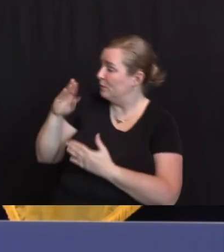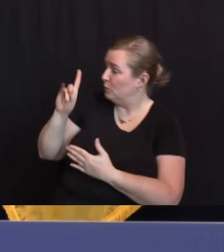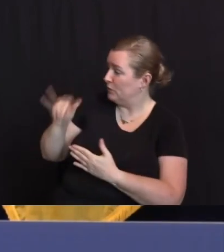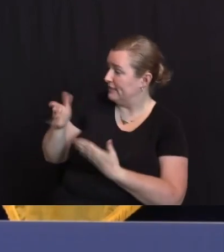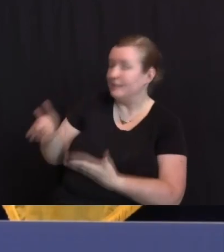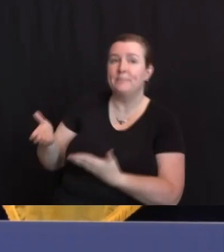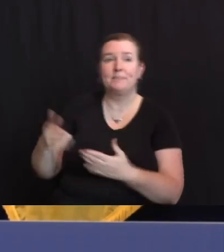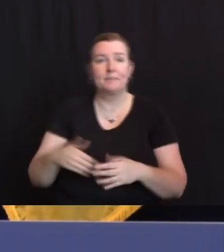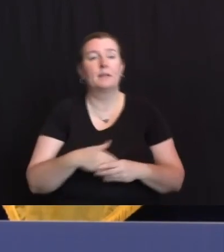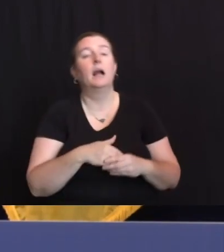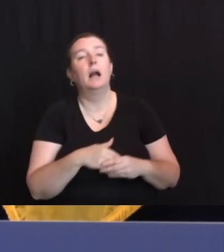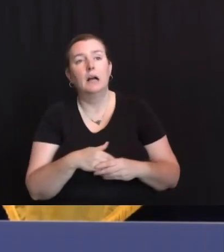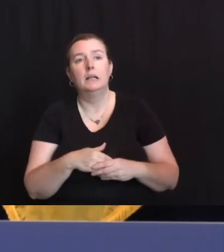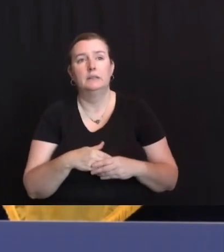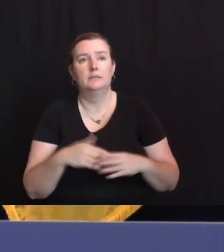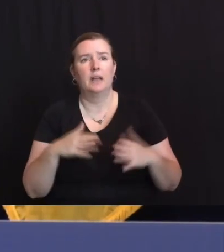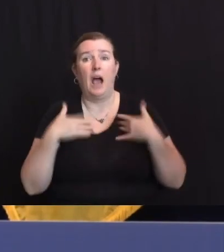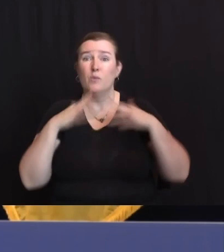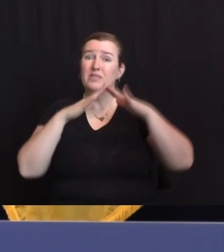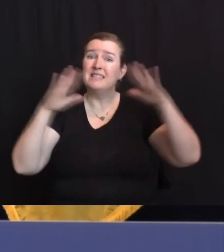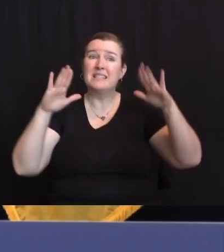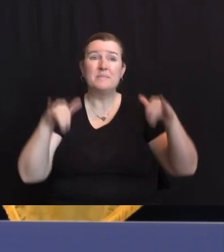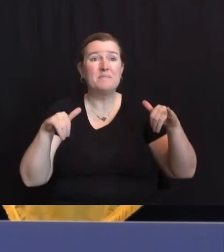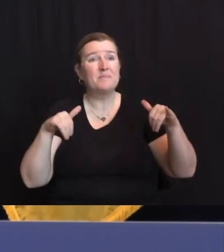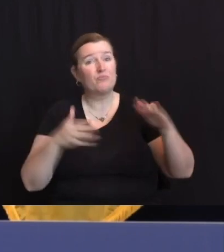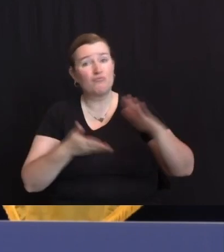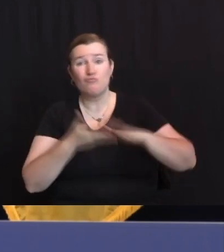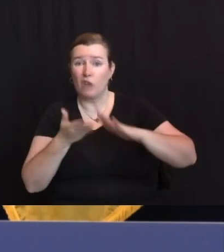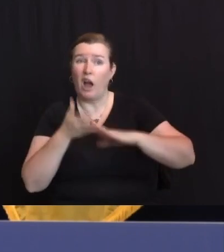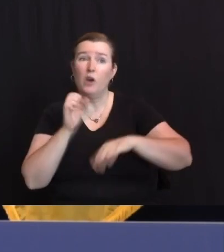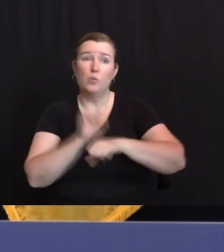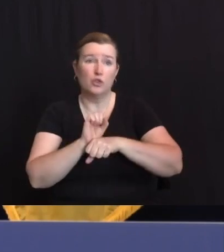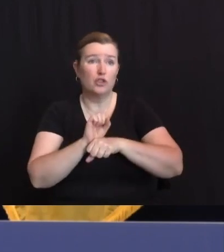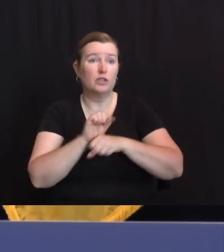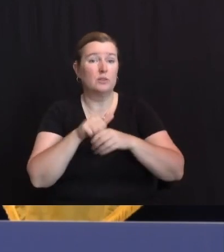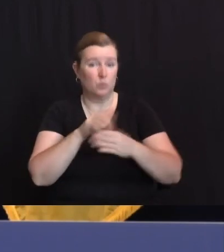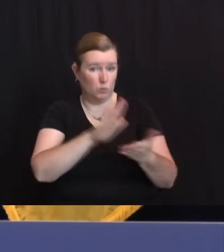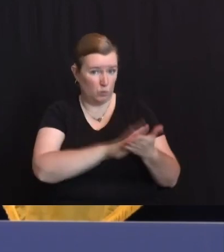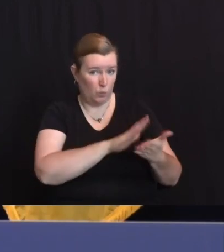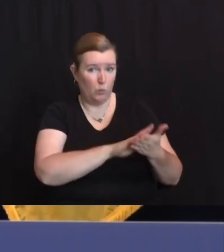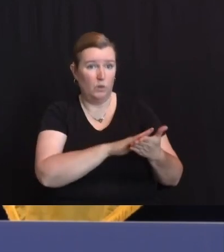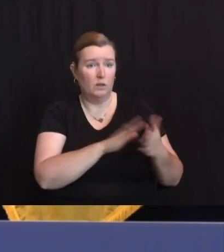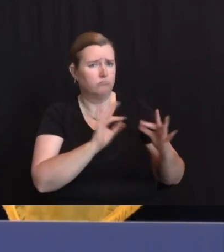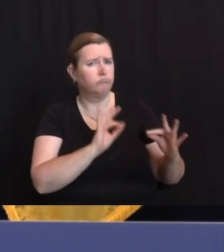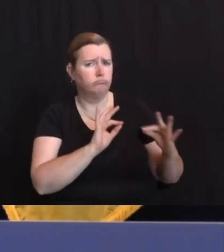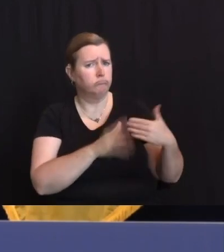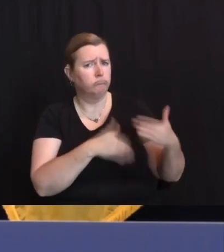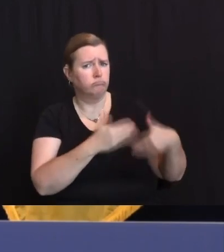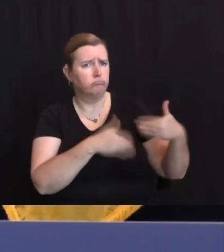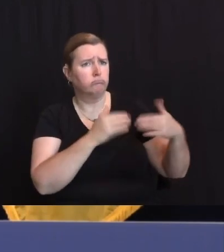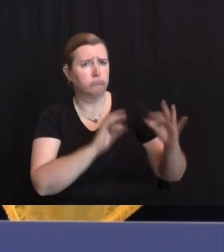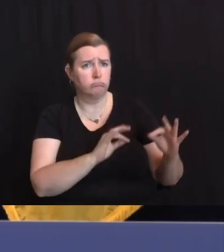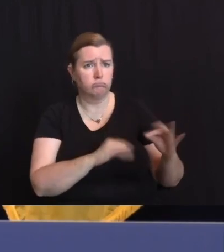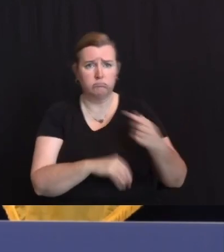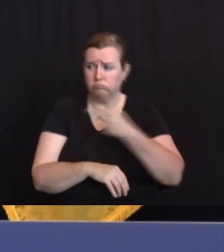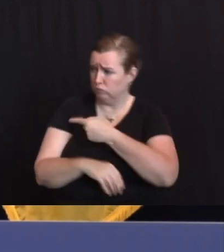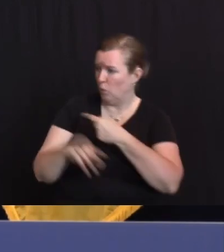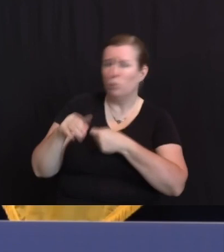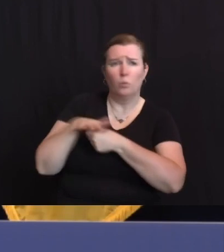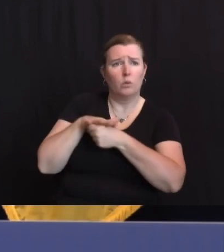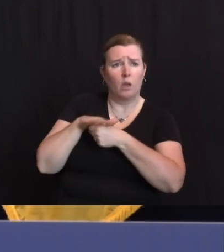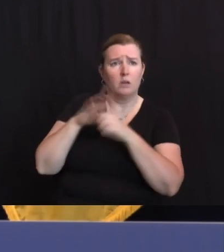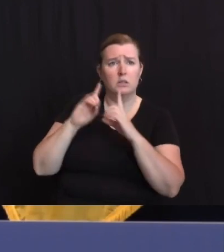the system is working inside the walls in our schools, and that's a good thing. And I know that you and the local health authorities are staying all